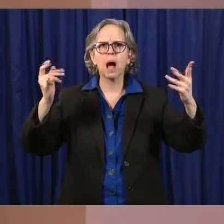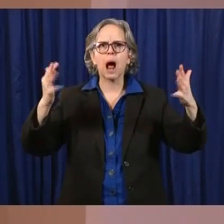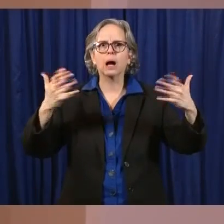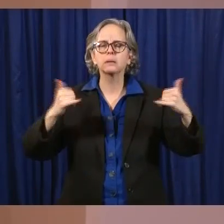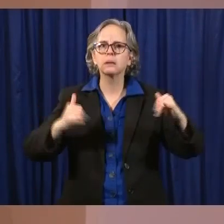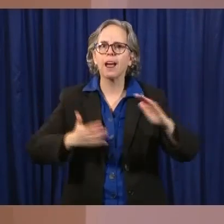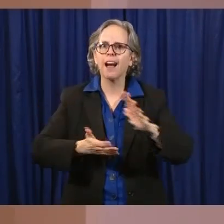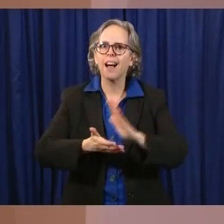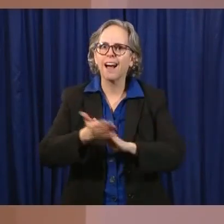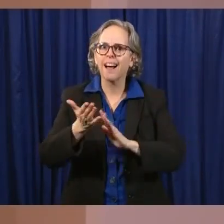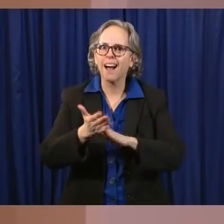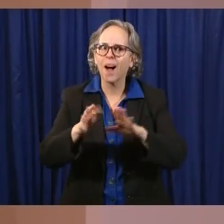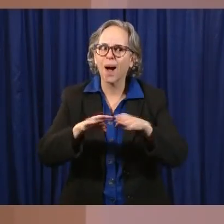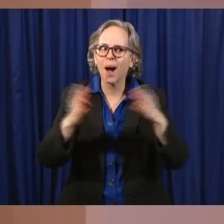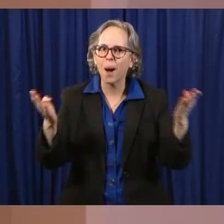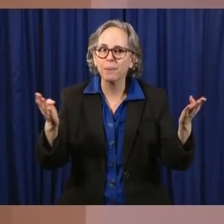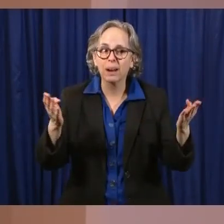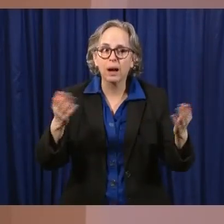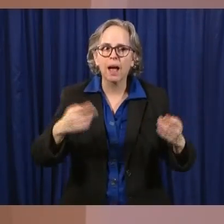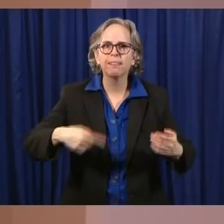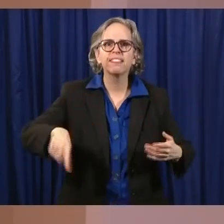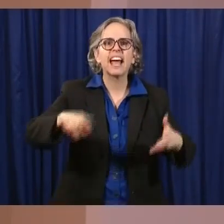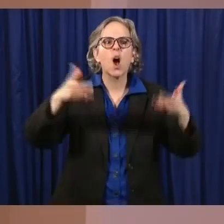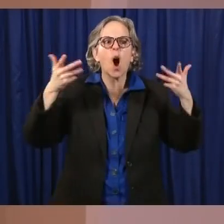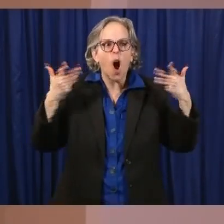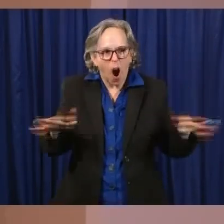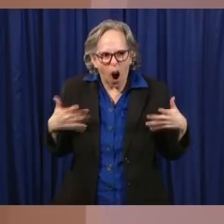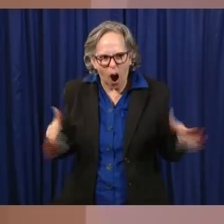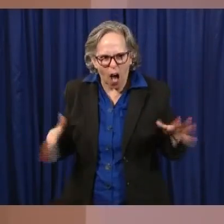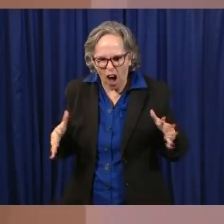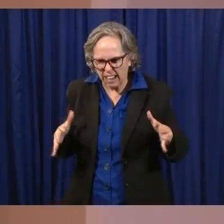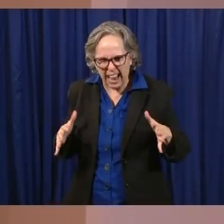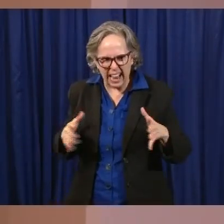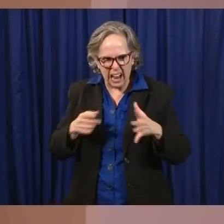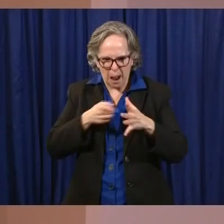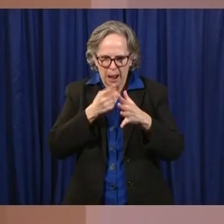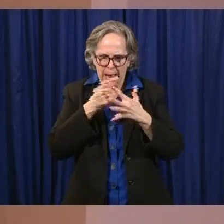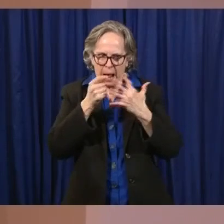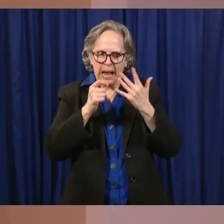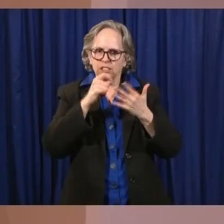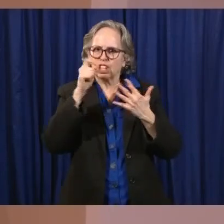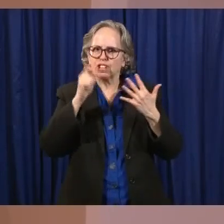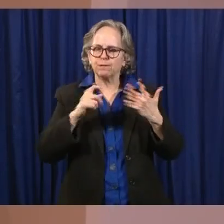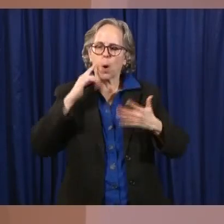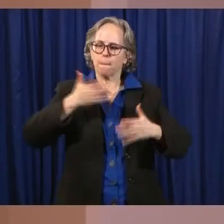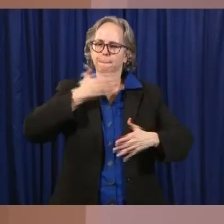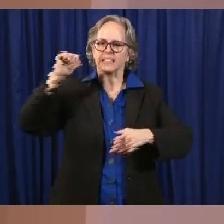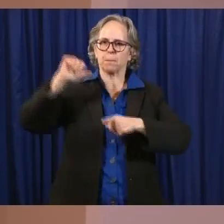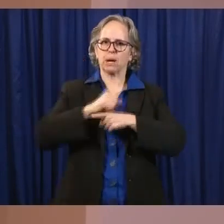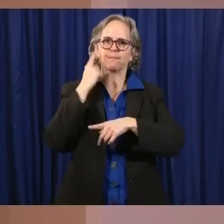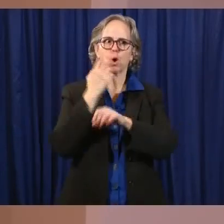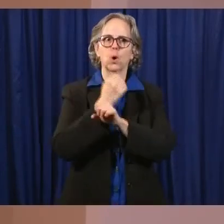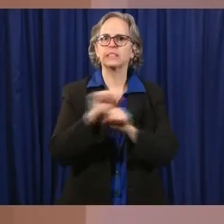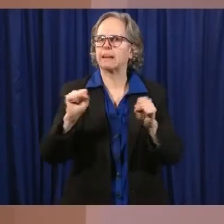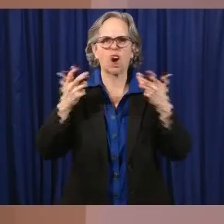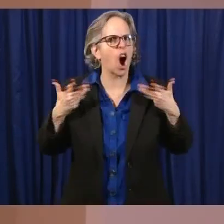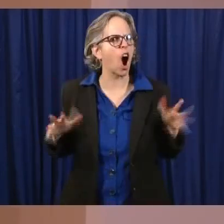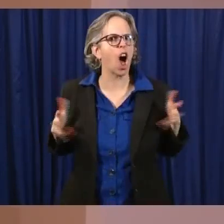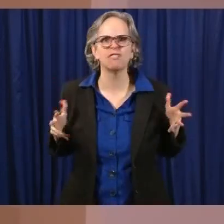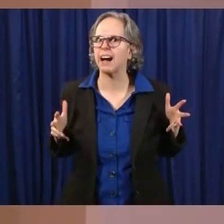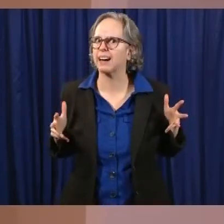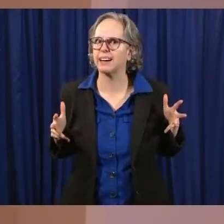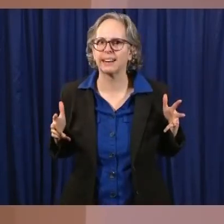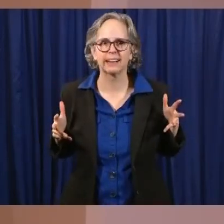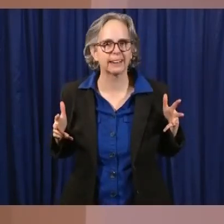and they're all using these safe practices that were outlined in the order that the governor